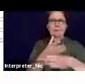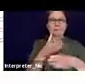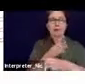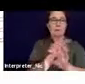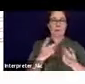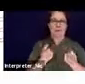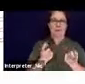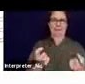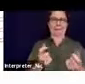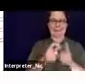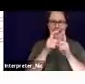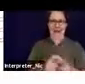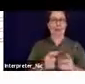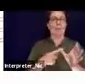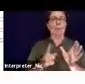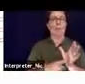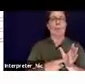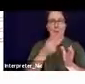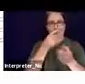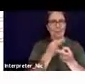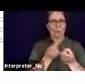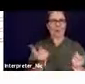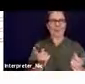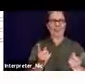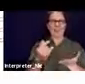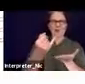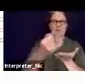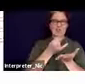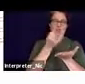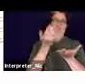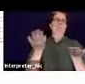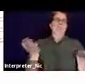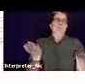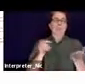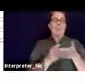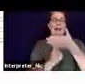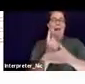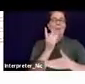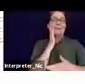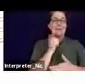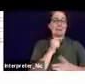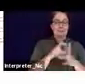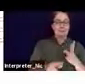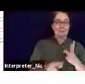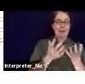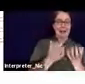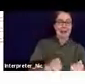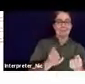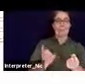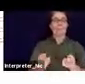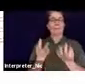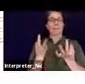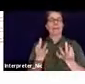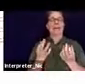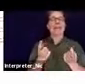rejection is part of the course, regardless of whether or not you have a disability. And it's very easy to blame our disability, know,